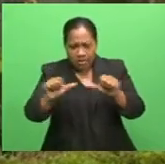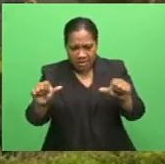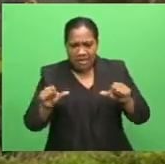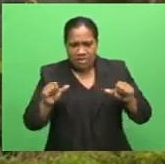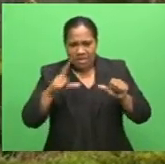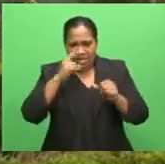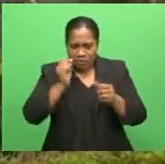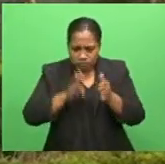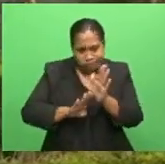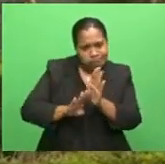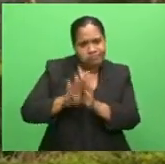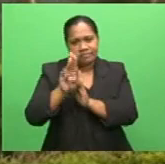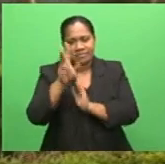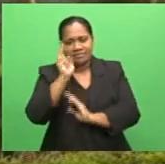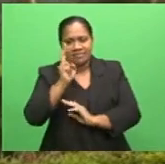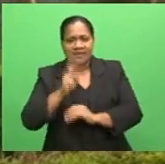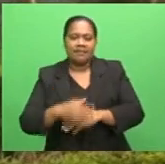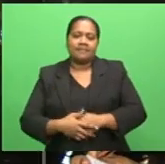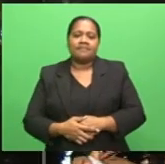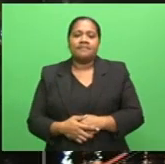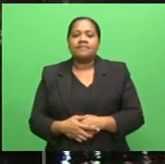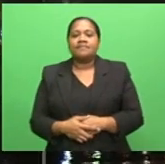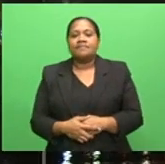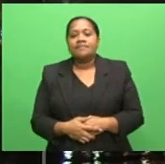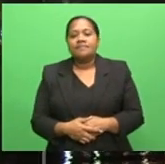slack. Edwin Nand, FBC News.